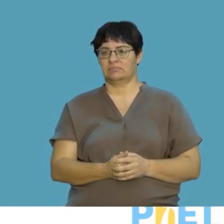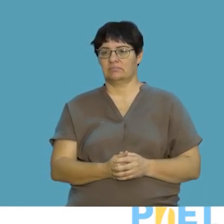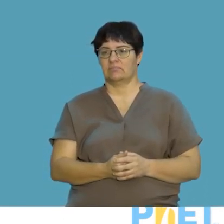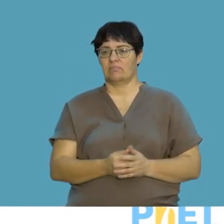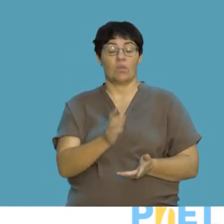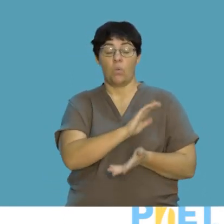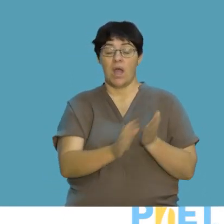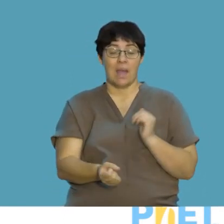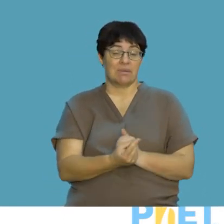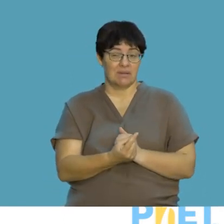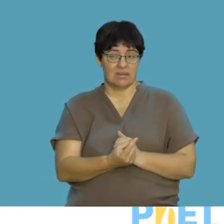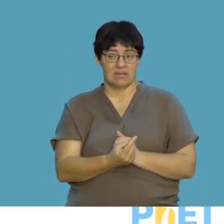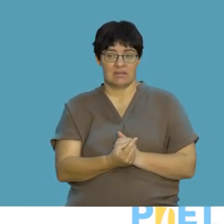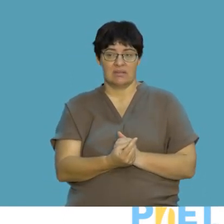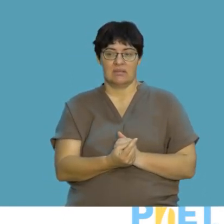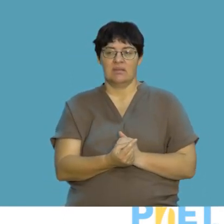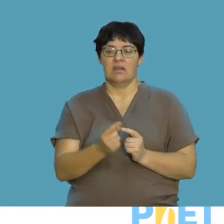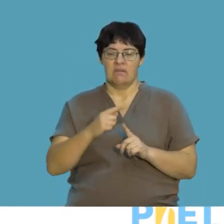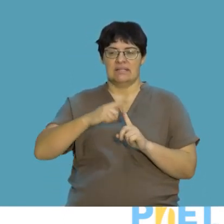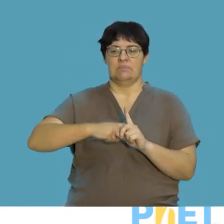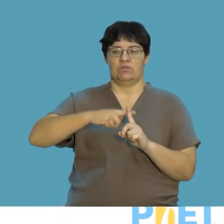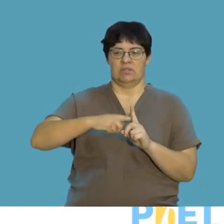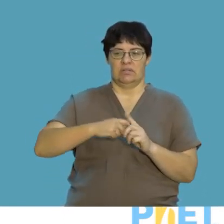happens in terms of temperature, okay?